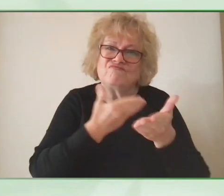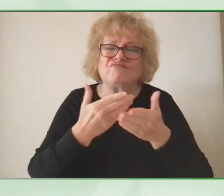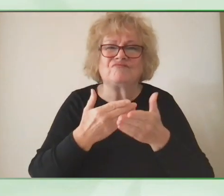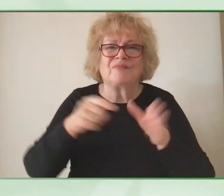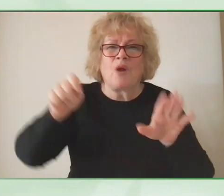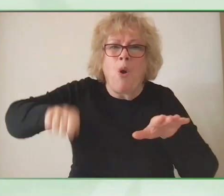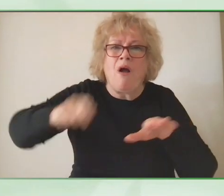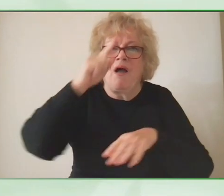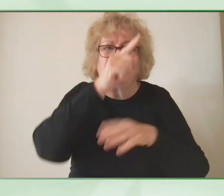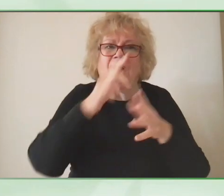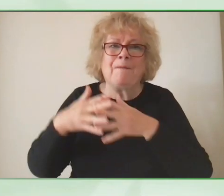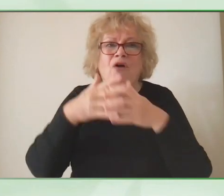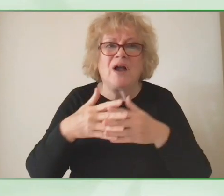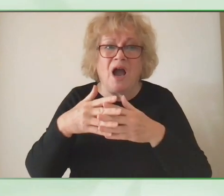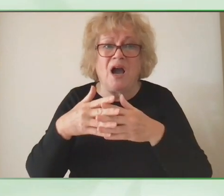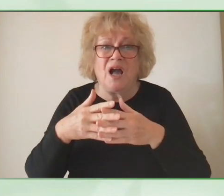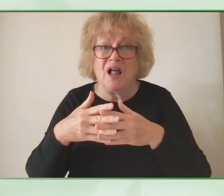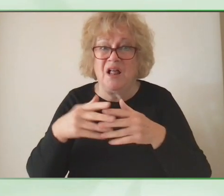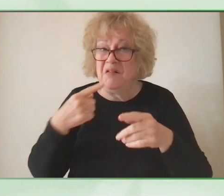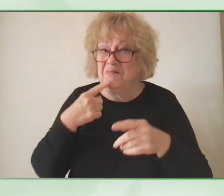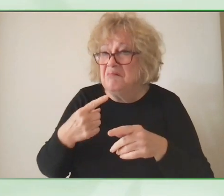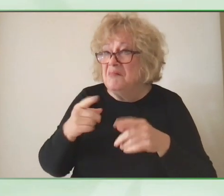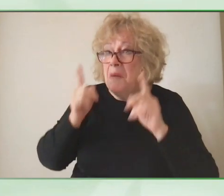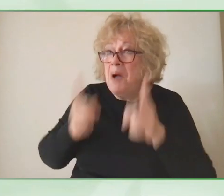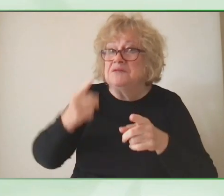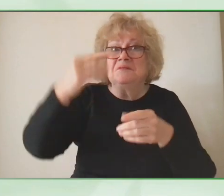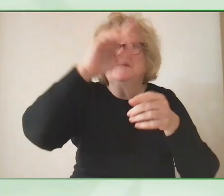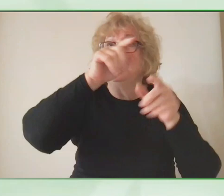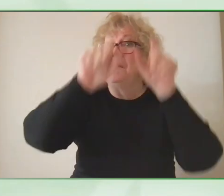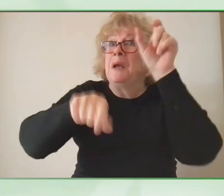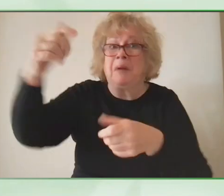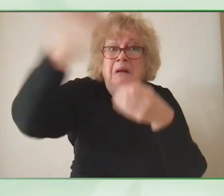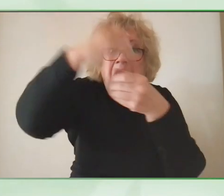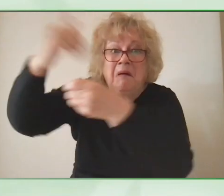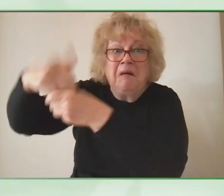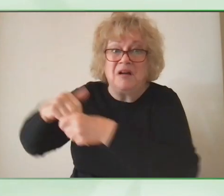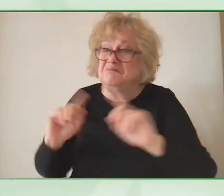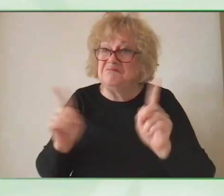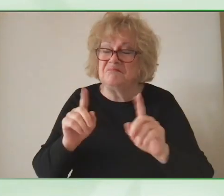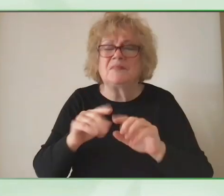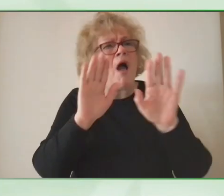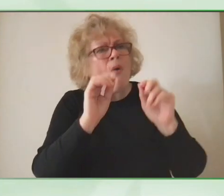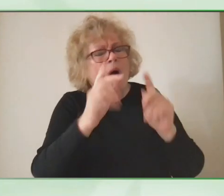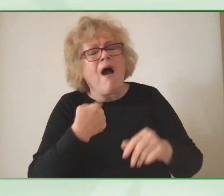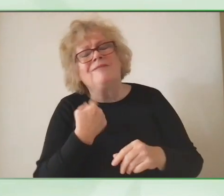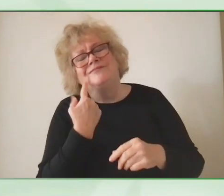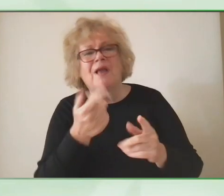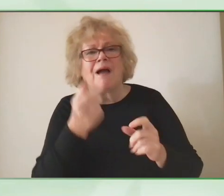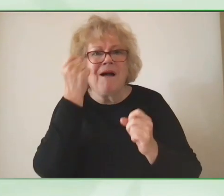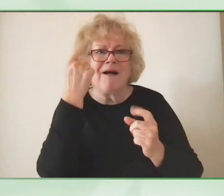or whatever, yeah, you don't have to involve the people, sue, and then you get the money, and I get a part of the money, and it's not about the